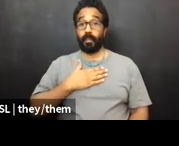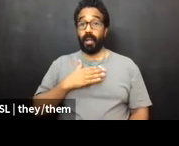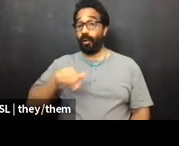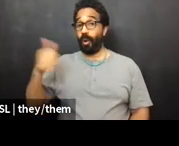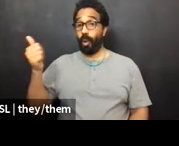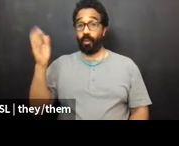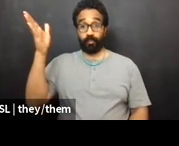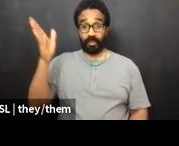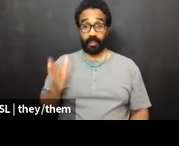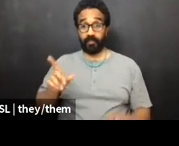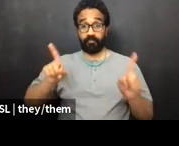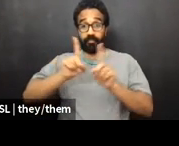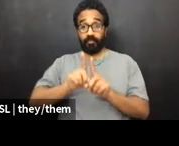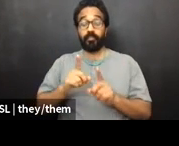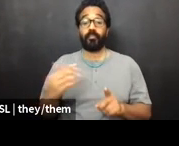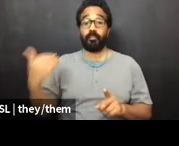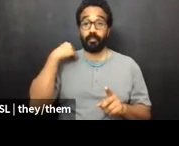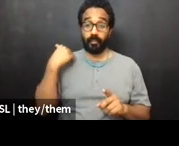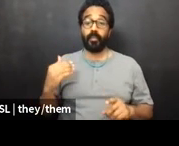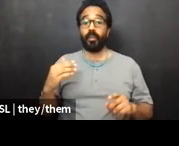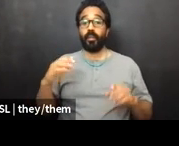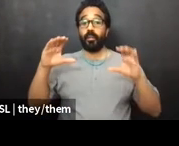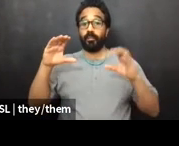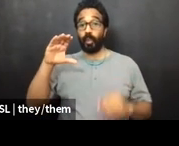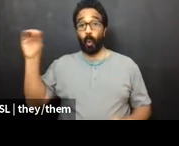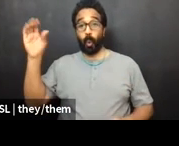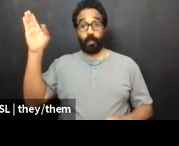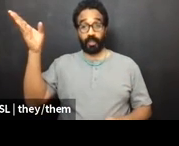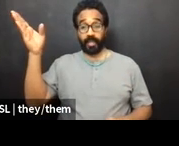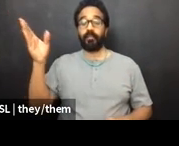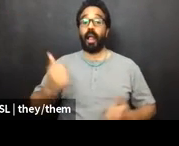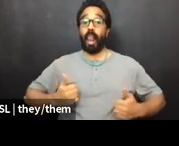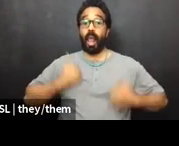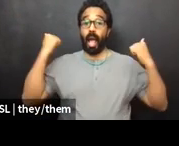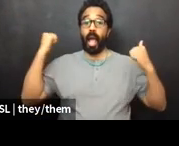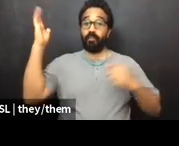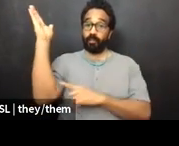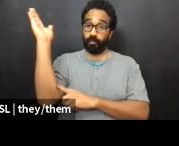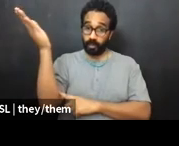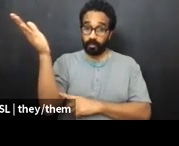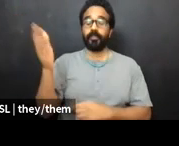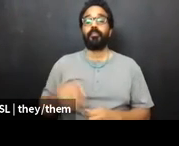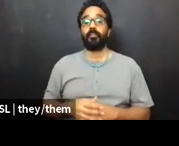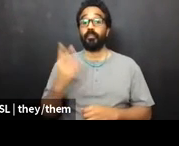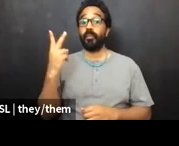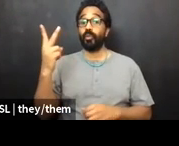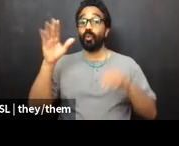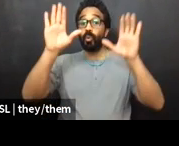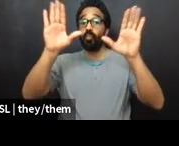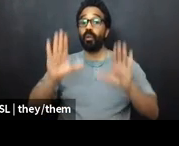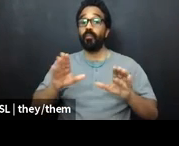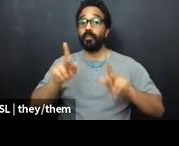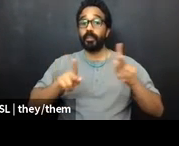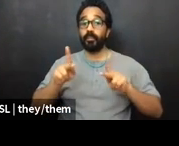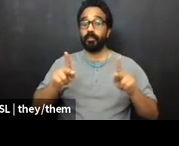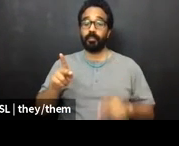Classroom live event together between two wonderful people. One of them was Aria M. Mason,